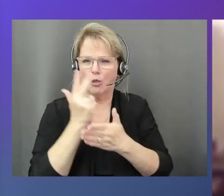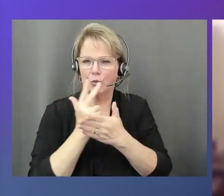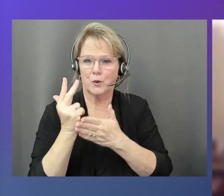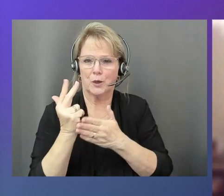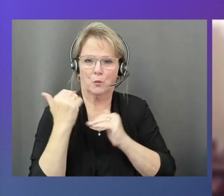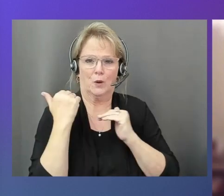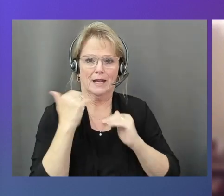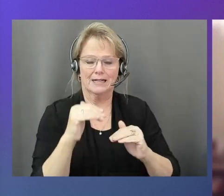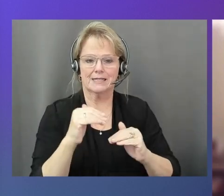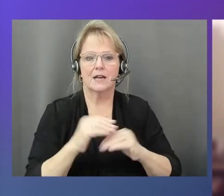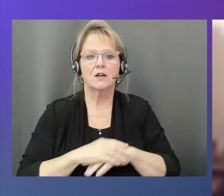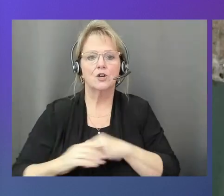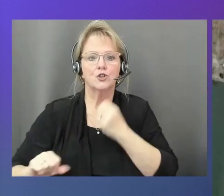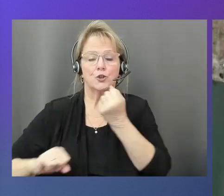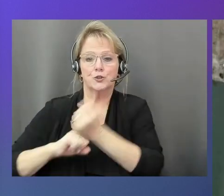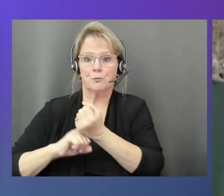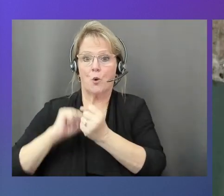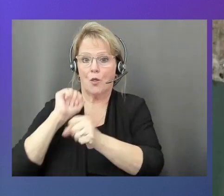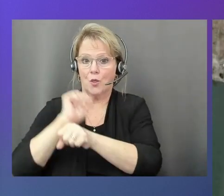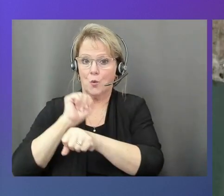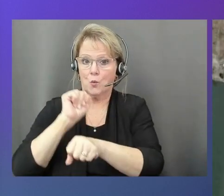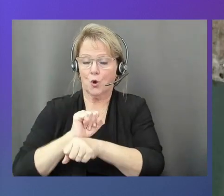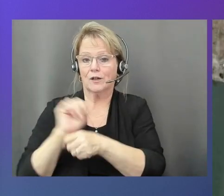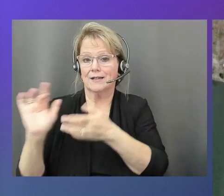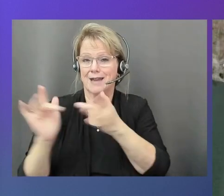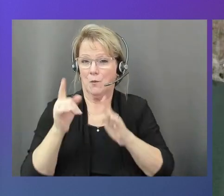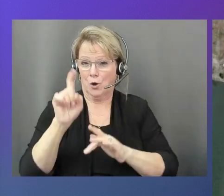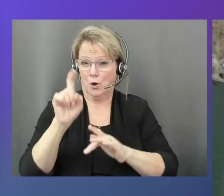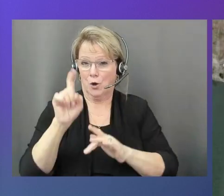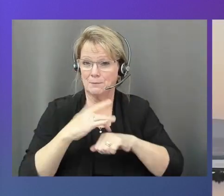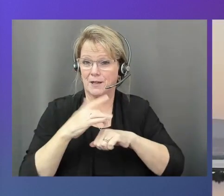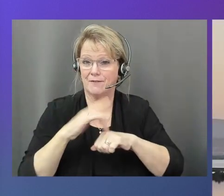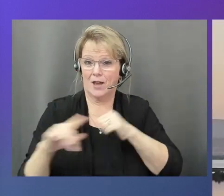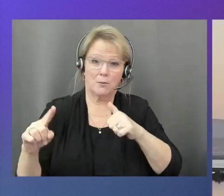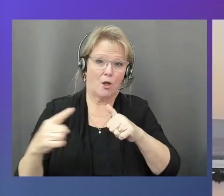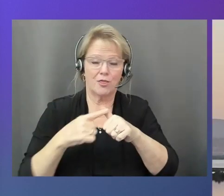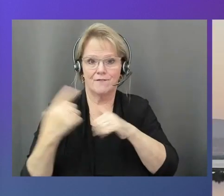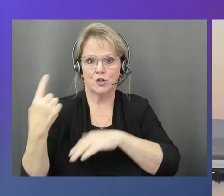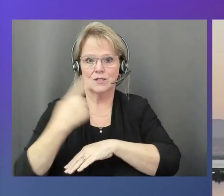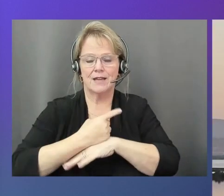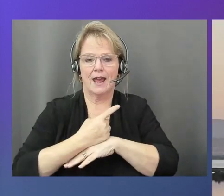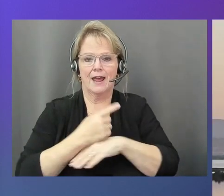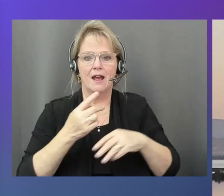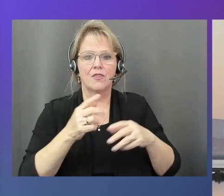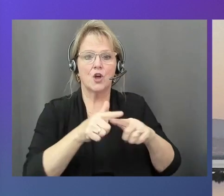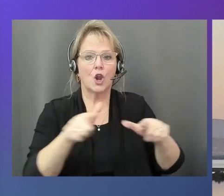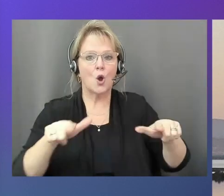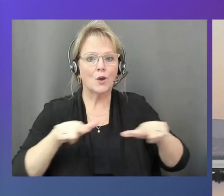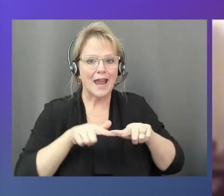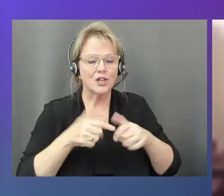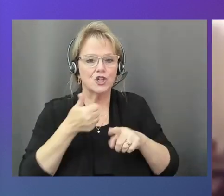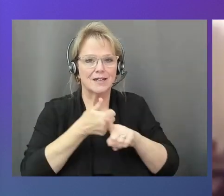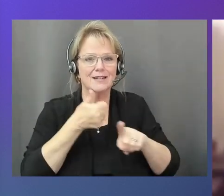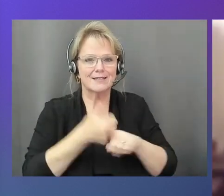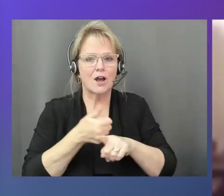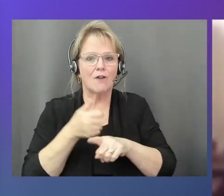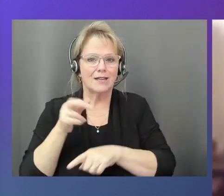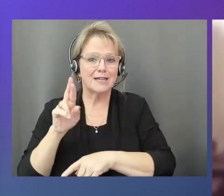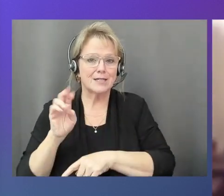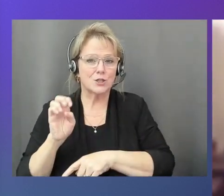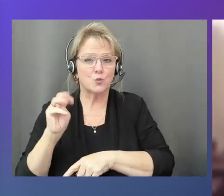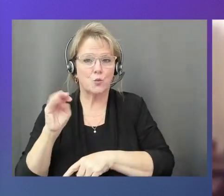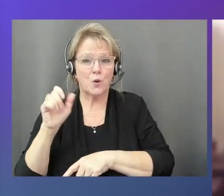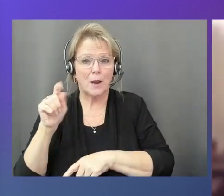day one. The site itself presents a number of complexities. For instance, since it's a remote location, there isn't an